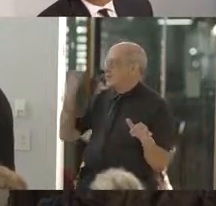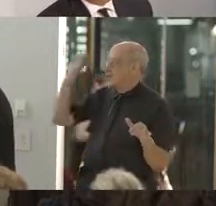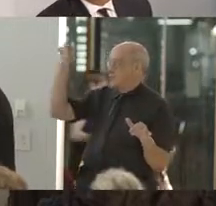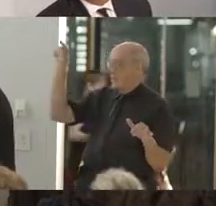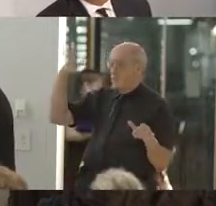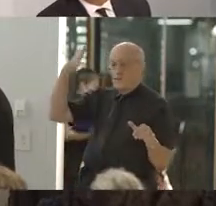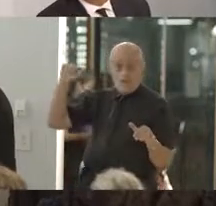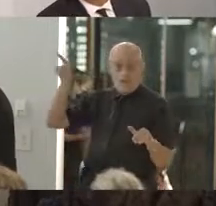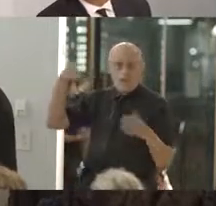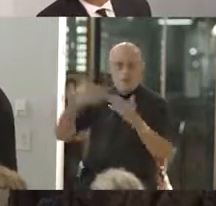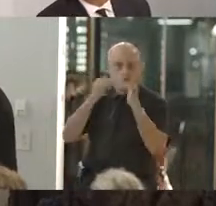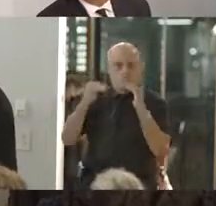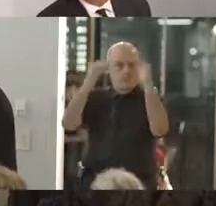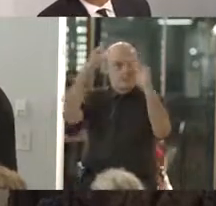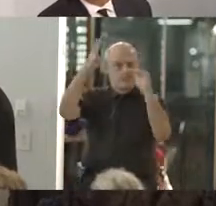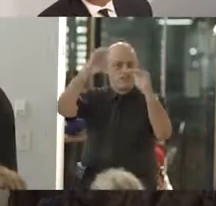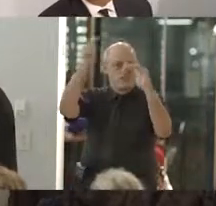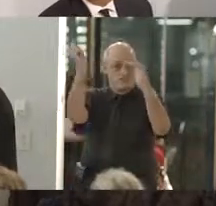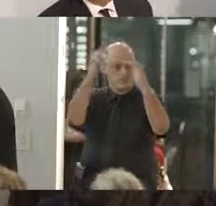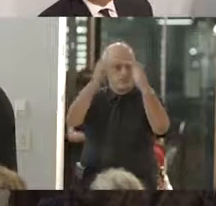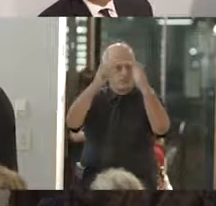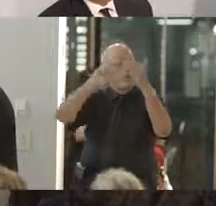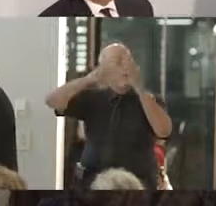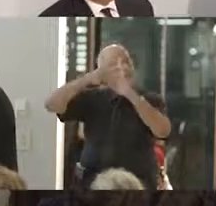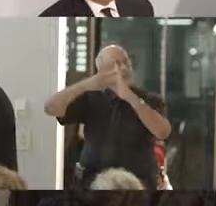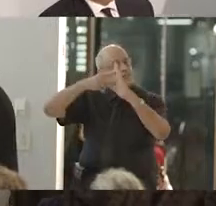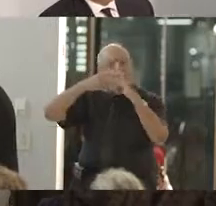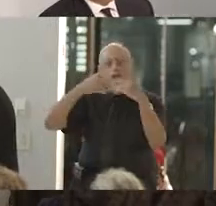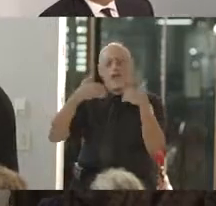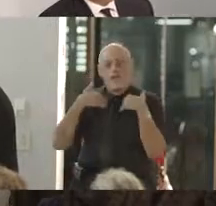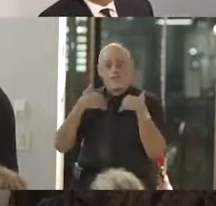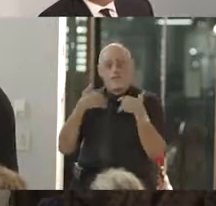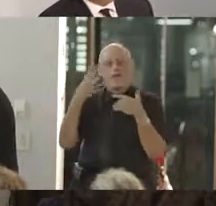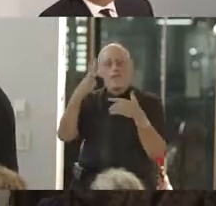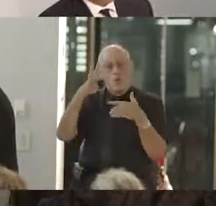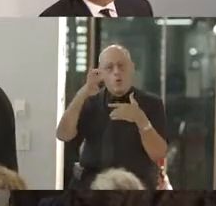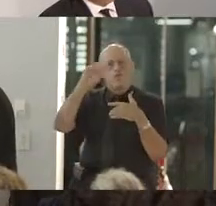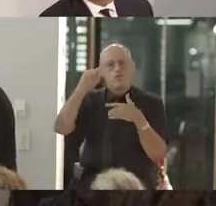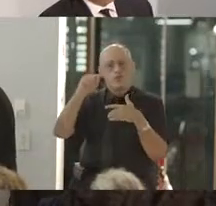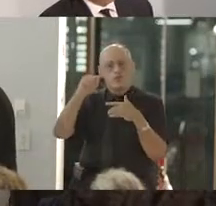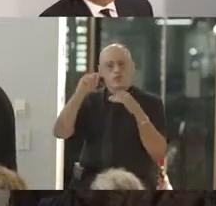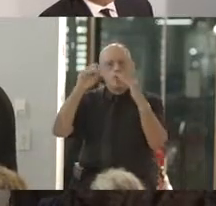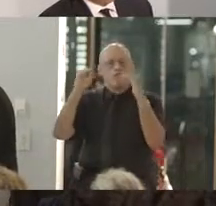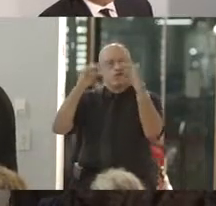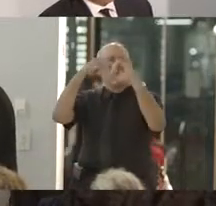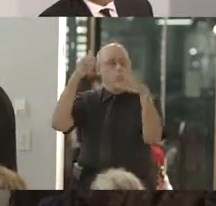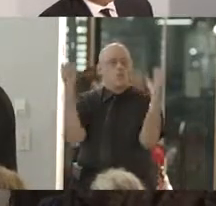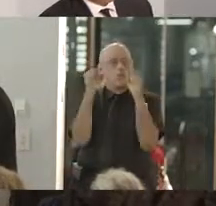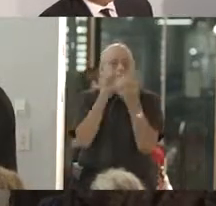new elevation at 17 feet mean there's a 4-foot raising of the winter garden, or will there